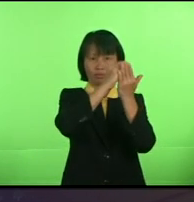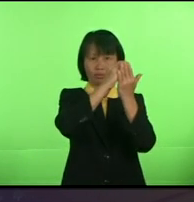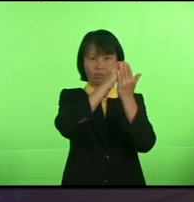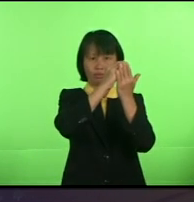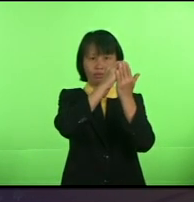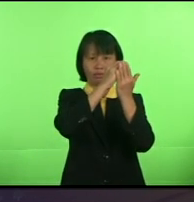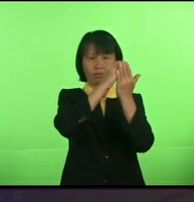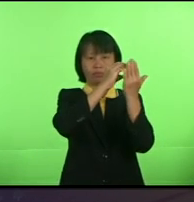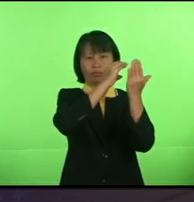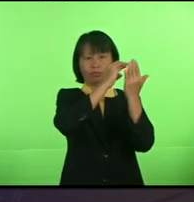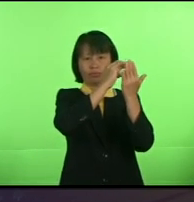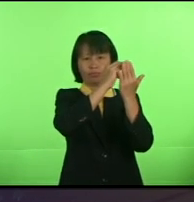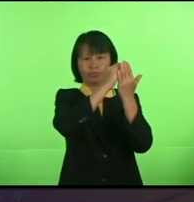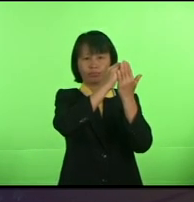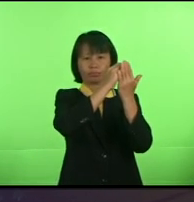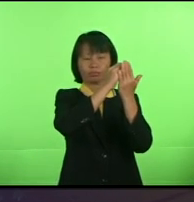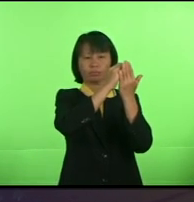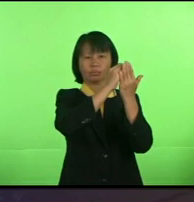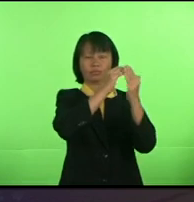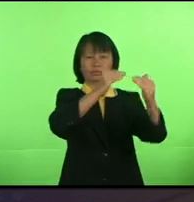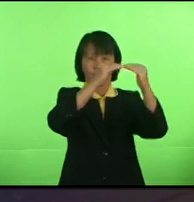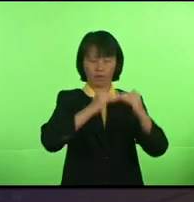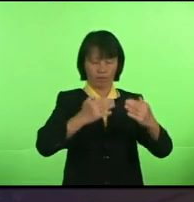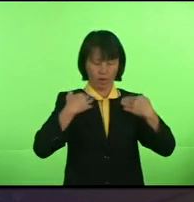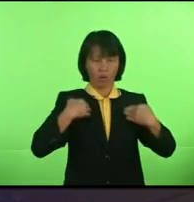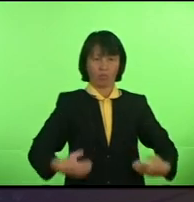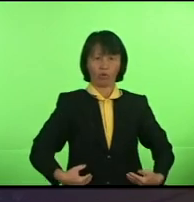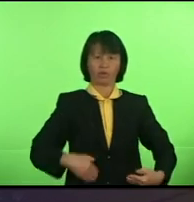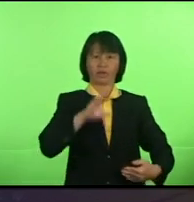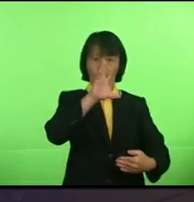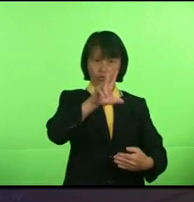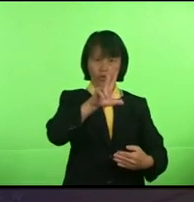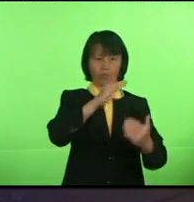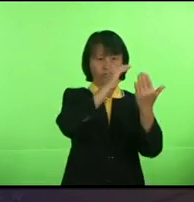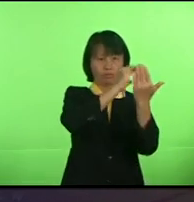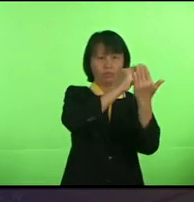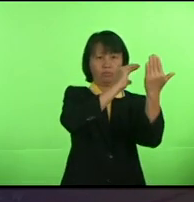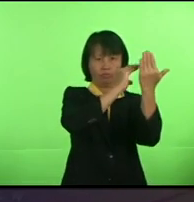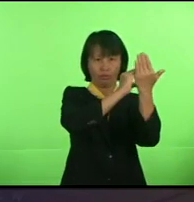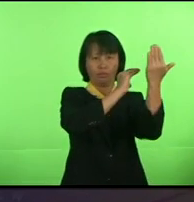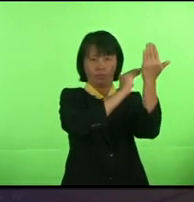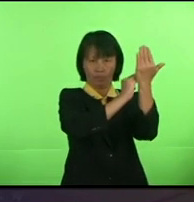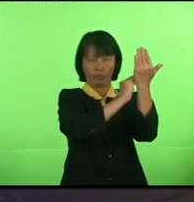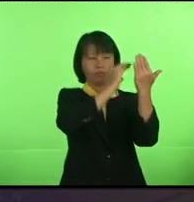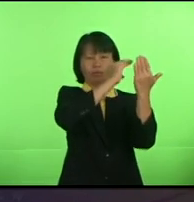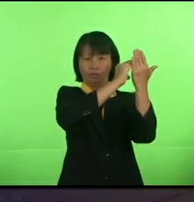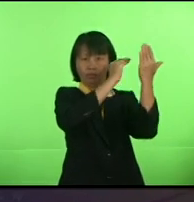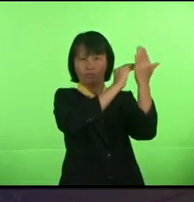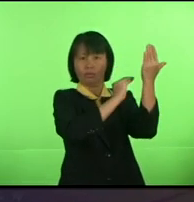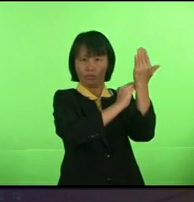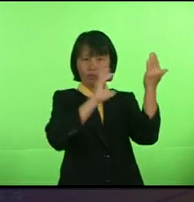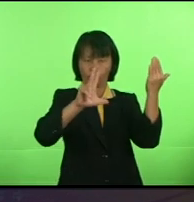the next that I have said just now, body, 3 paragraphs. 1, 2, 3. So 3